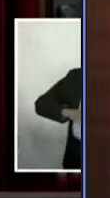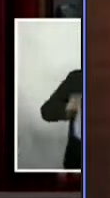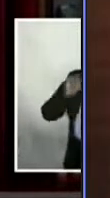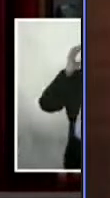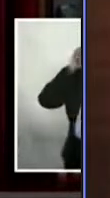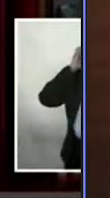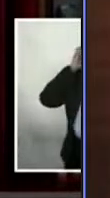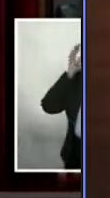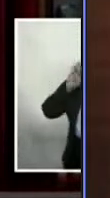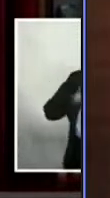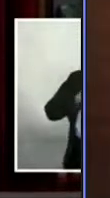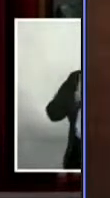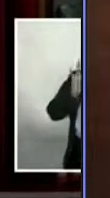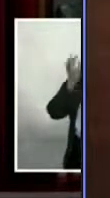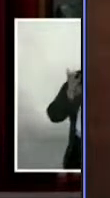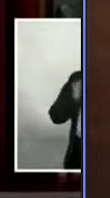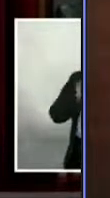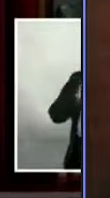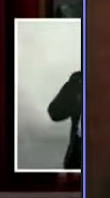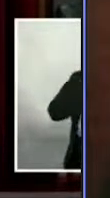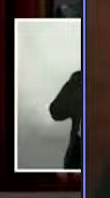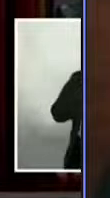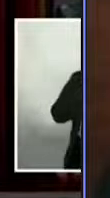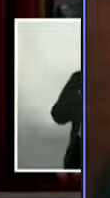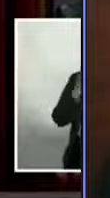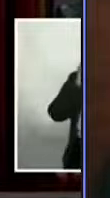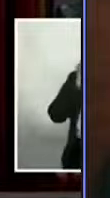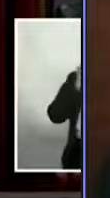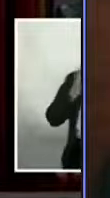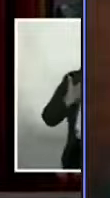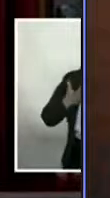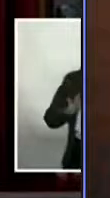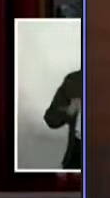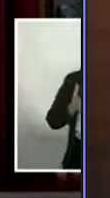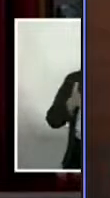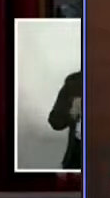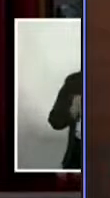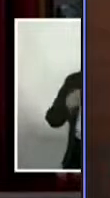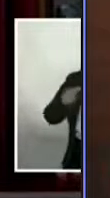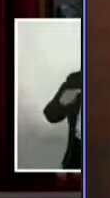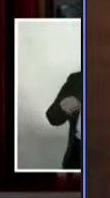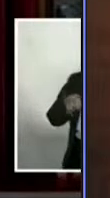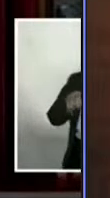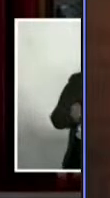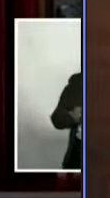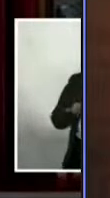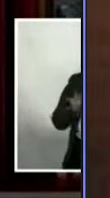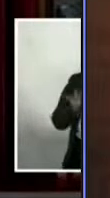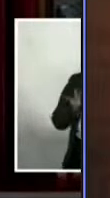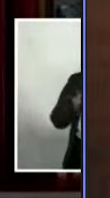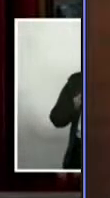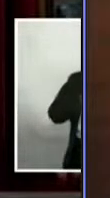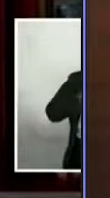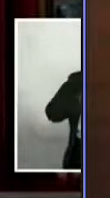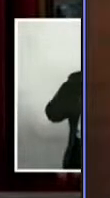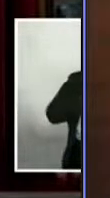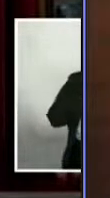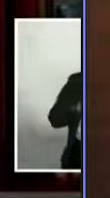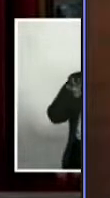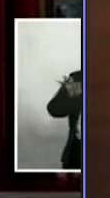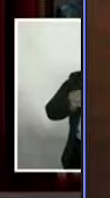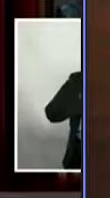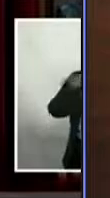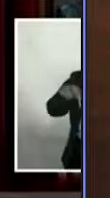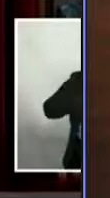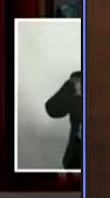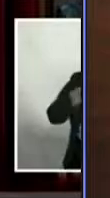the world, but over and above that, this province had to deal with civil unrest and of course, the devastation of the floods. So even though we